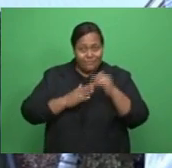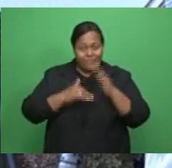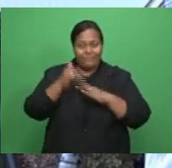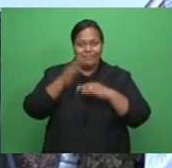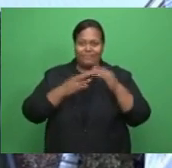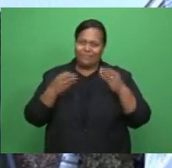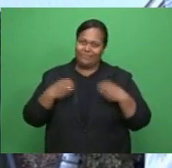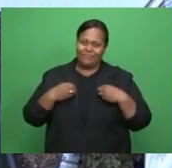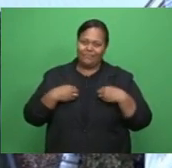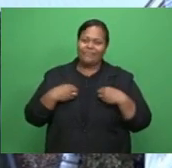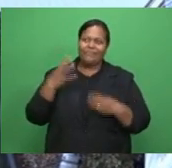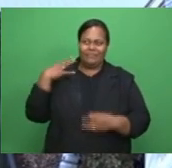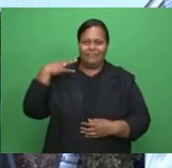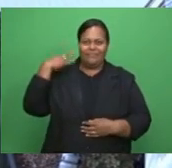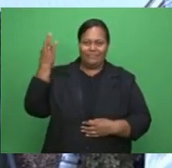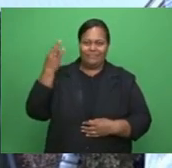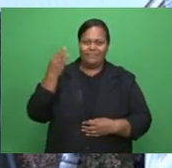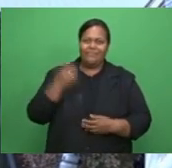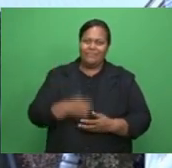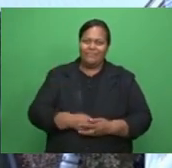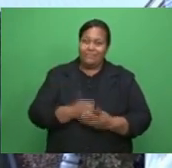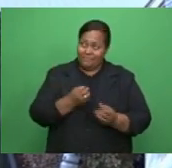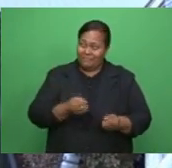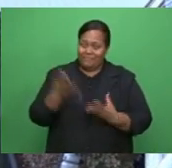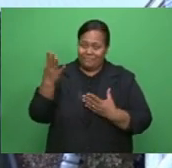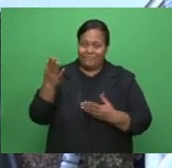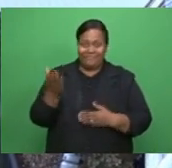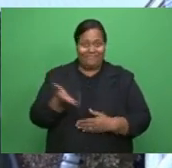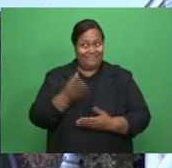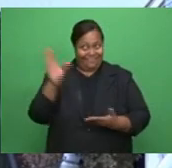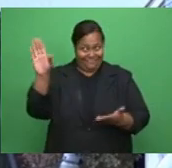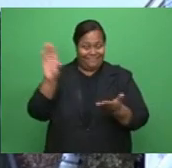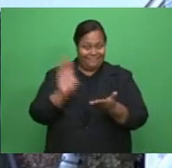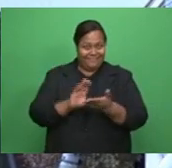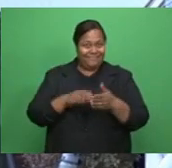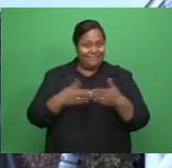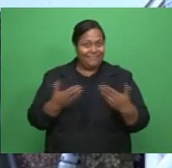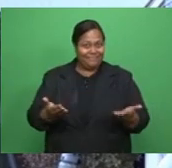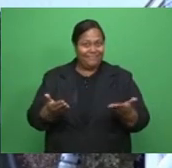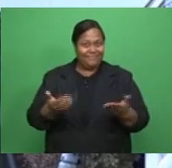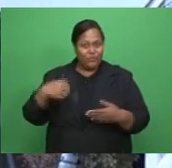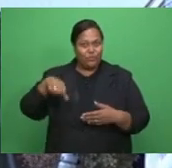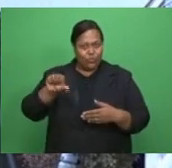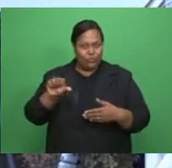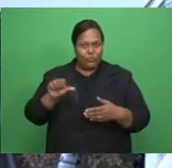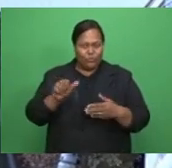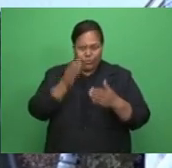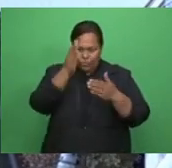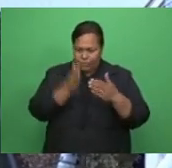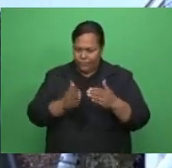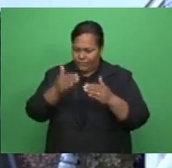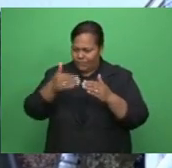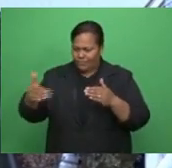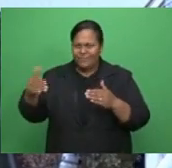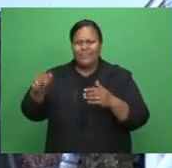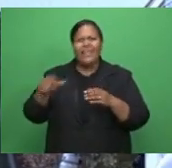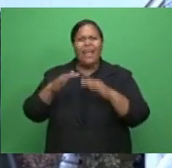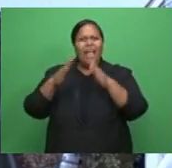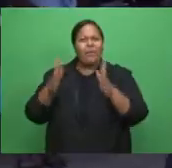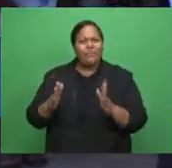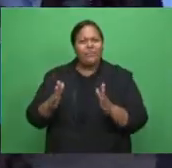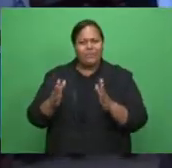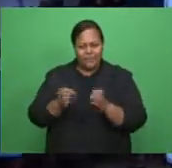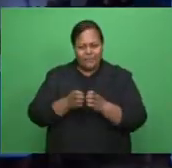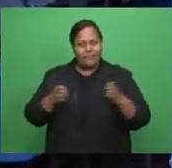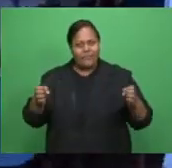for this grant, which he has used to partition his house and eventually expand his